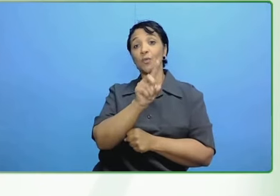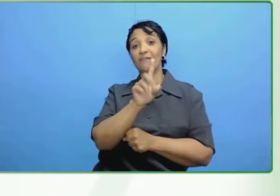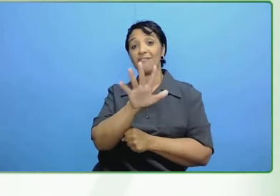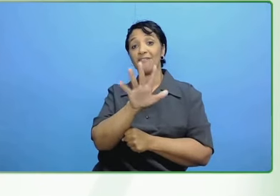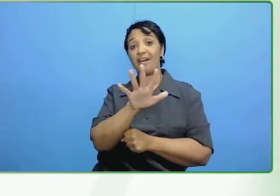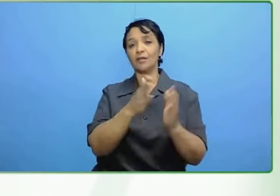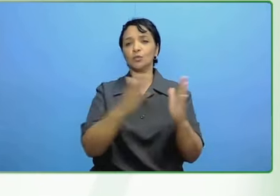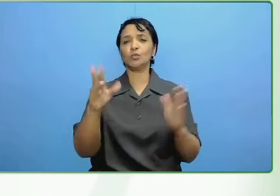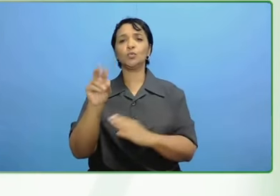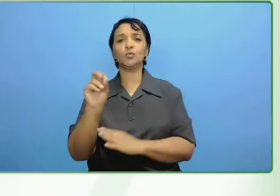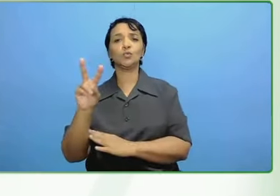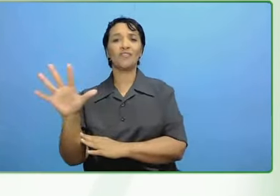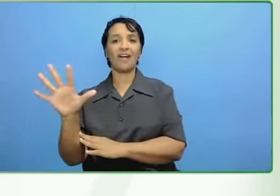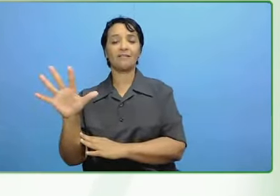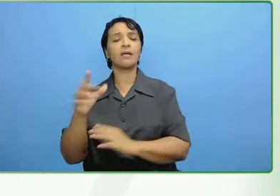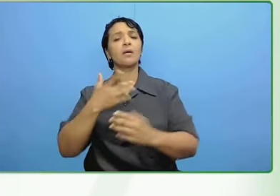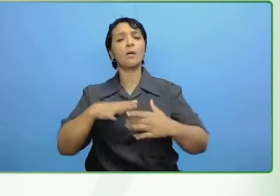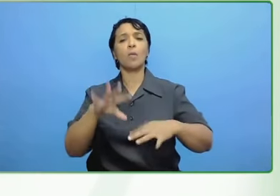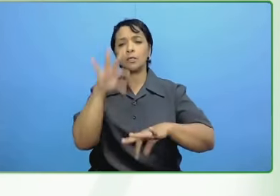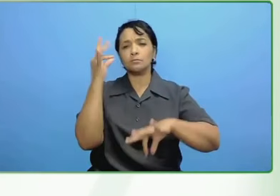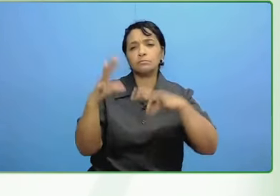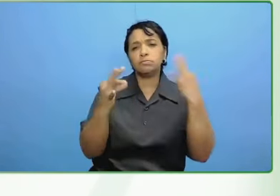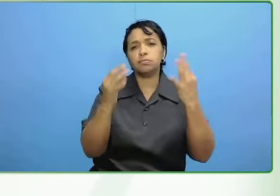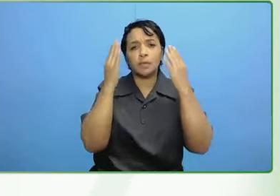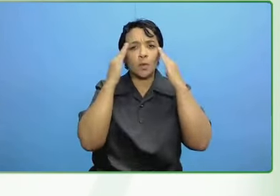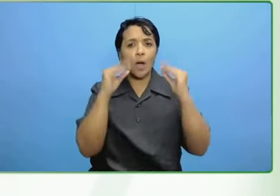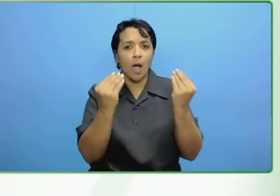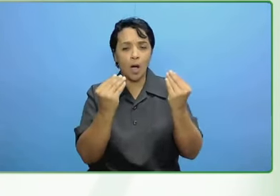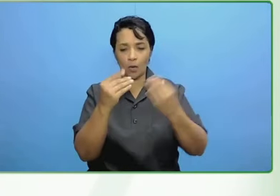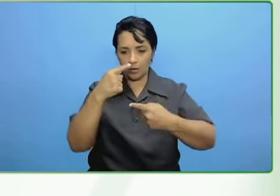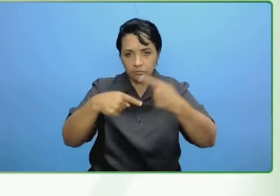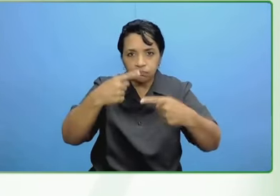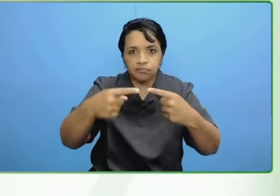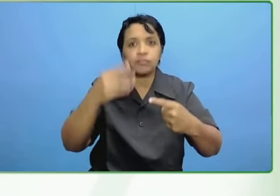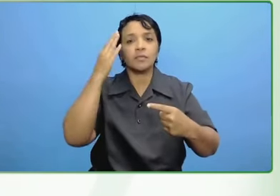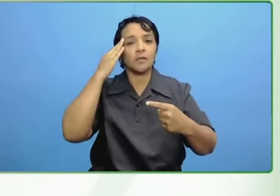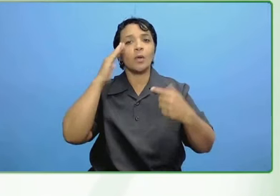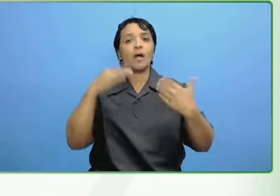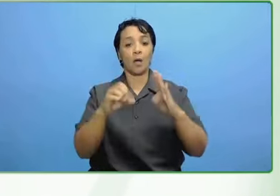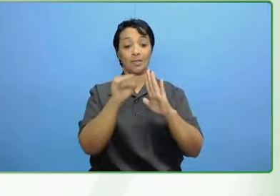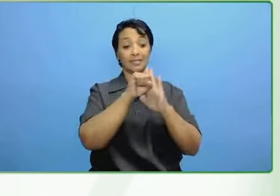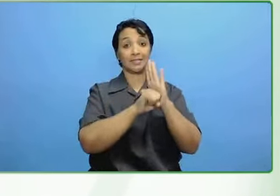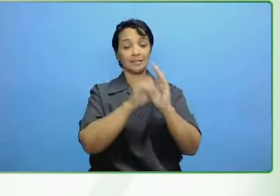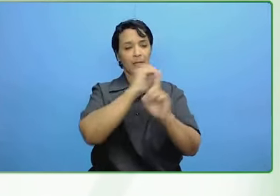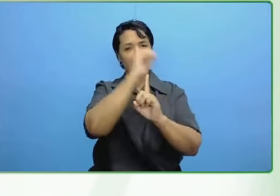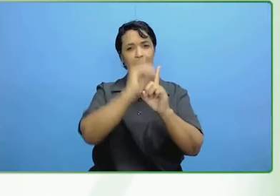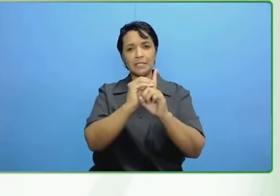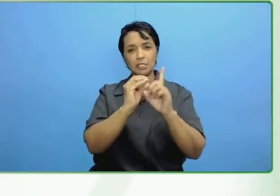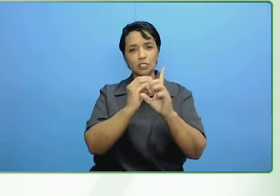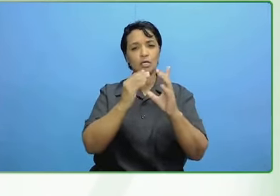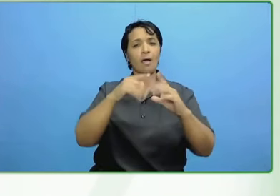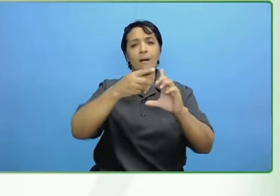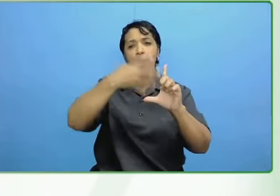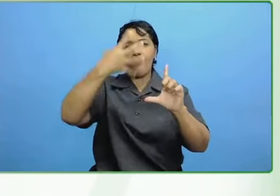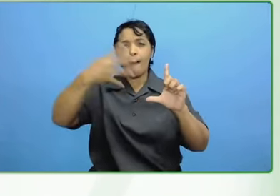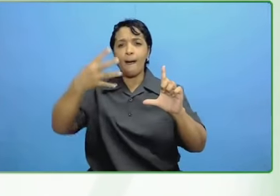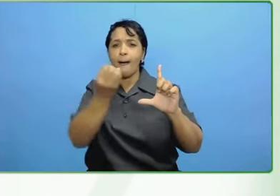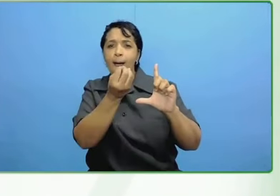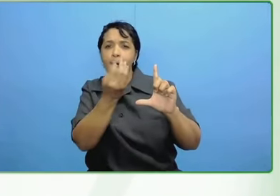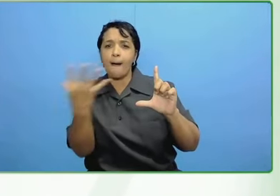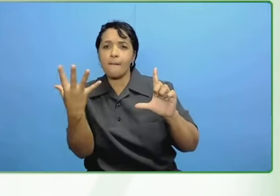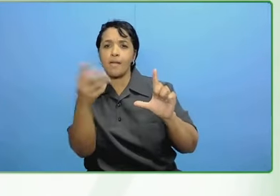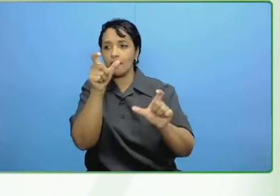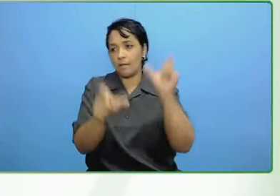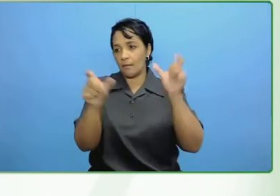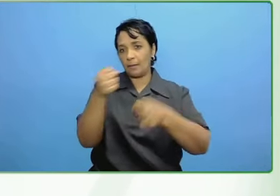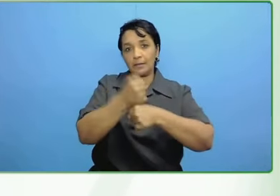in objective analysis having regard to the existing statistical data on the employment of persons with disabilities.